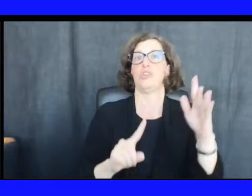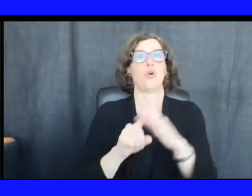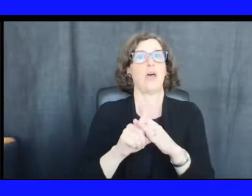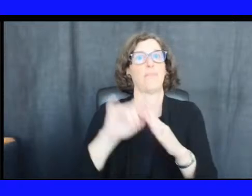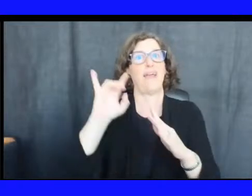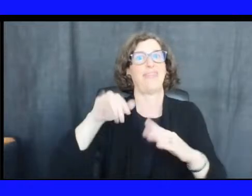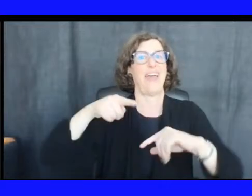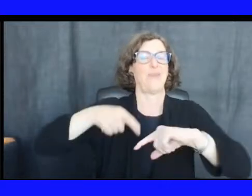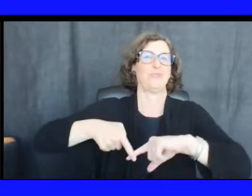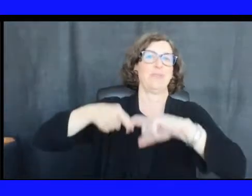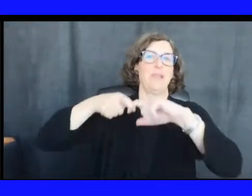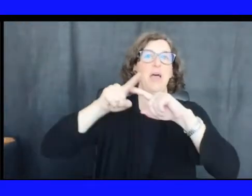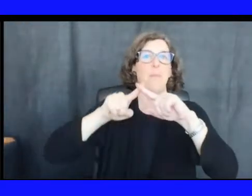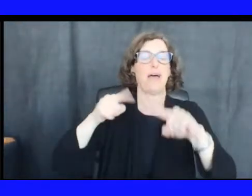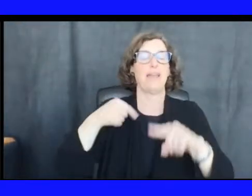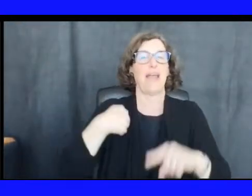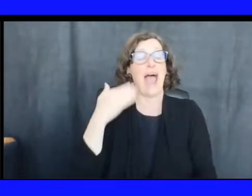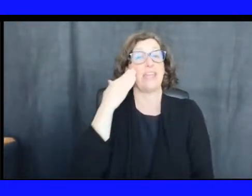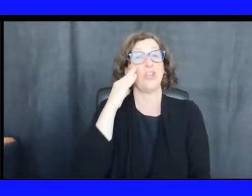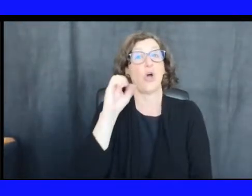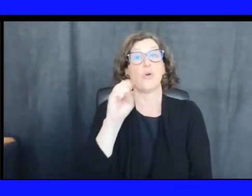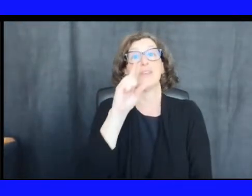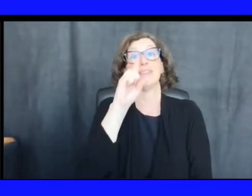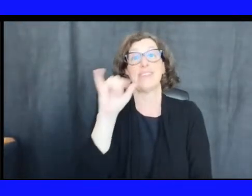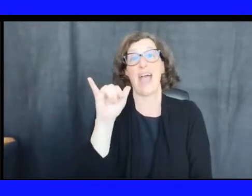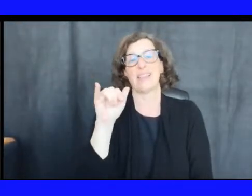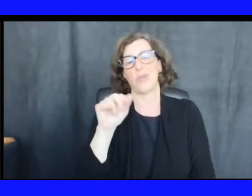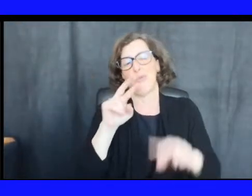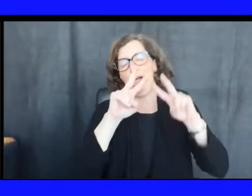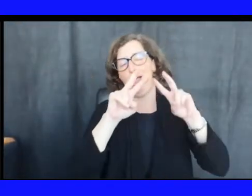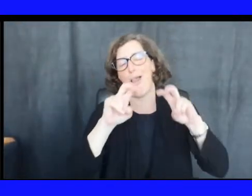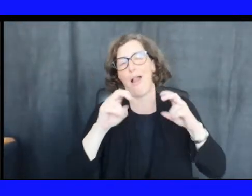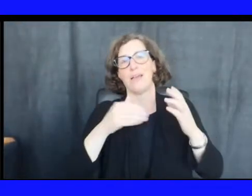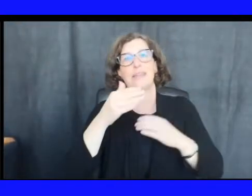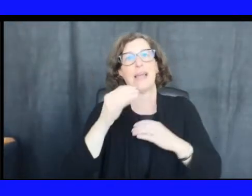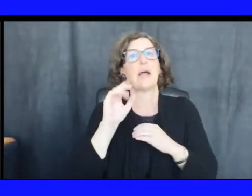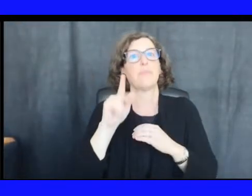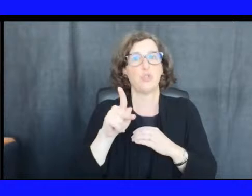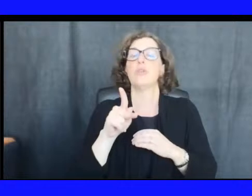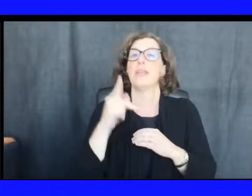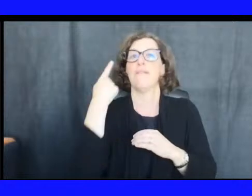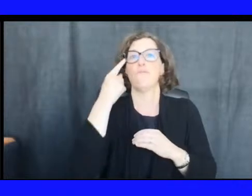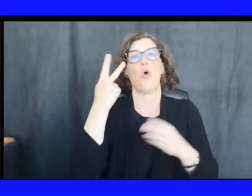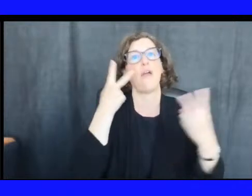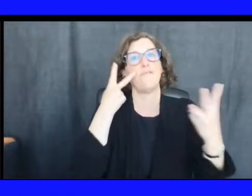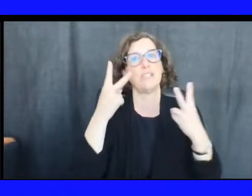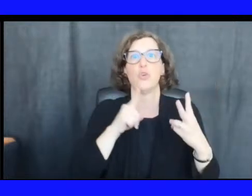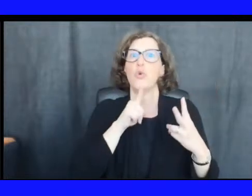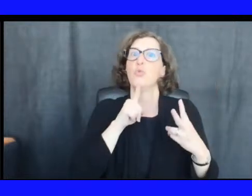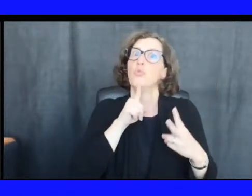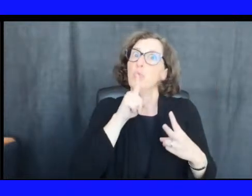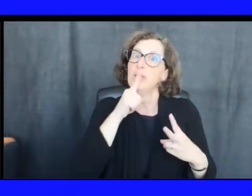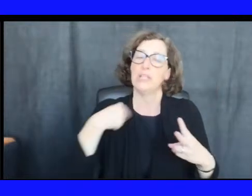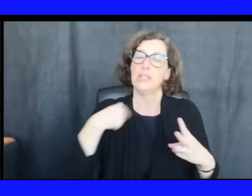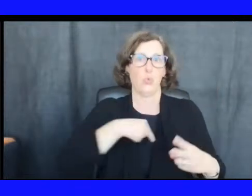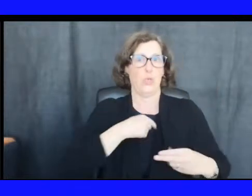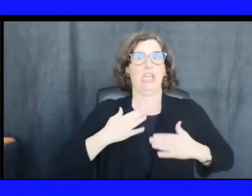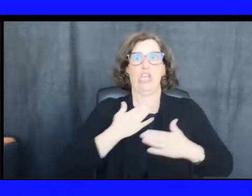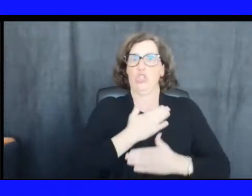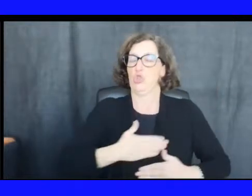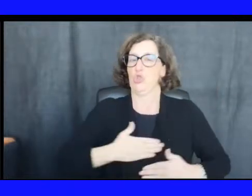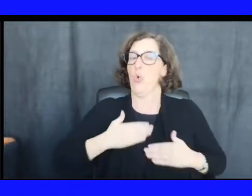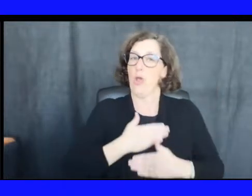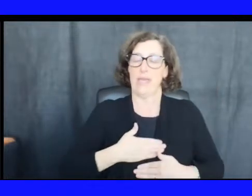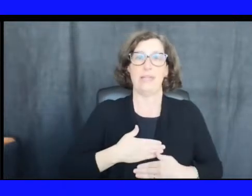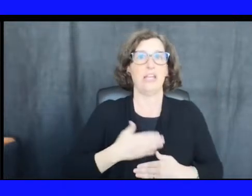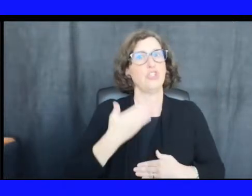Wood Hall and visit the residential facility that they have, was really touching to me to see how those patients were